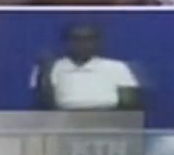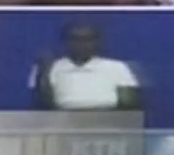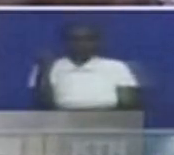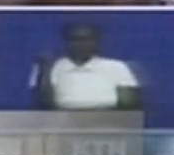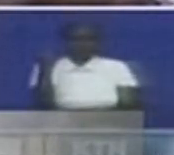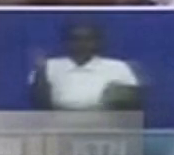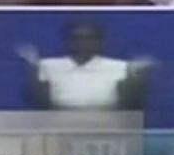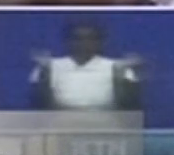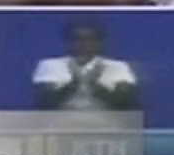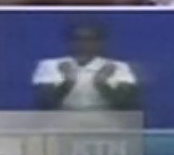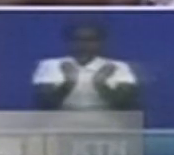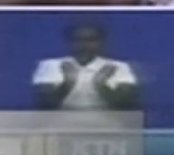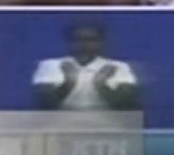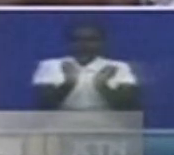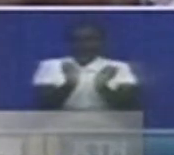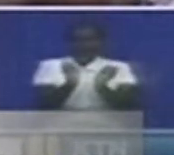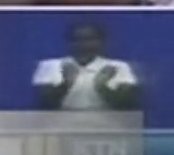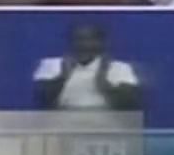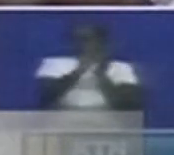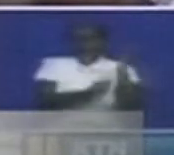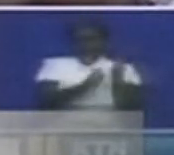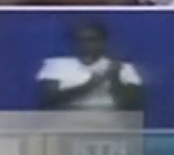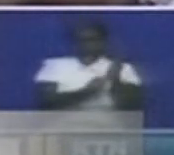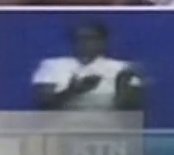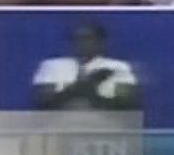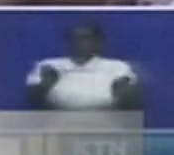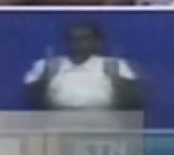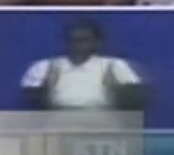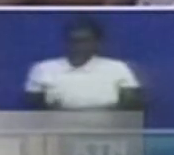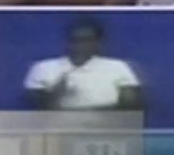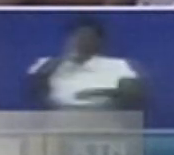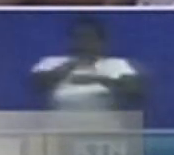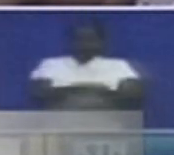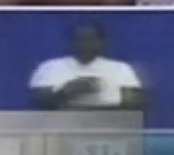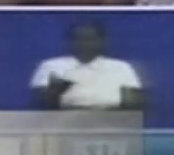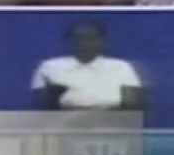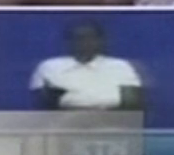and the act that anybody who found